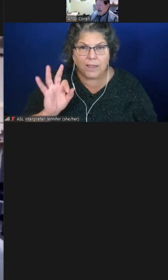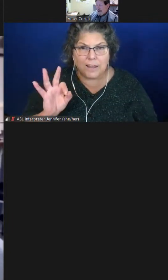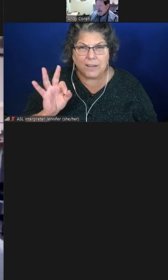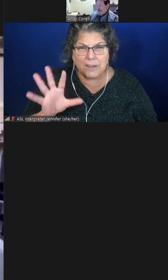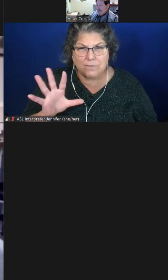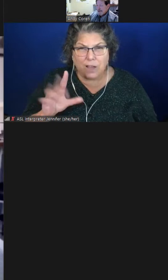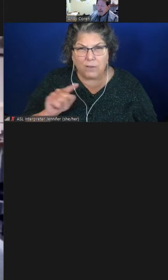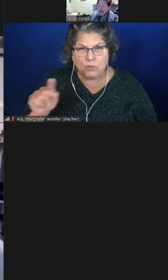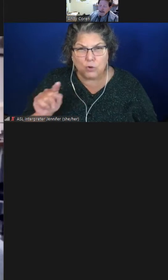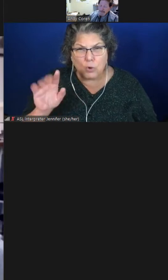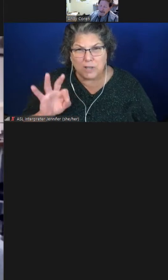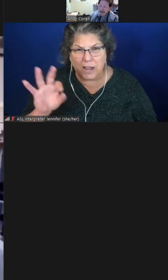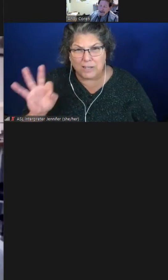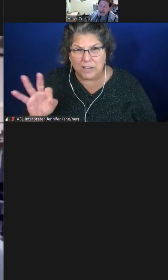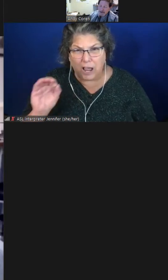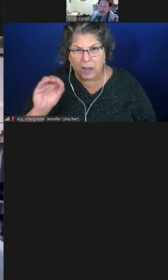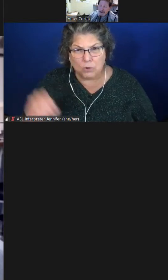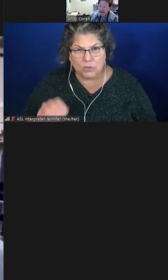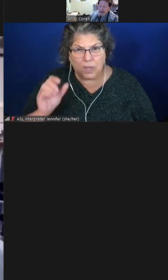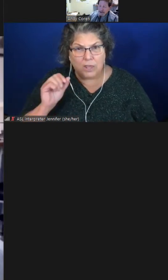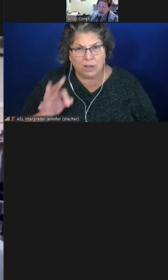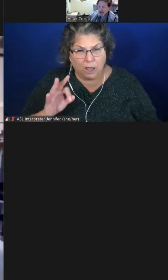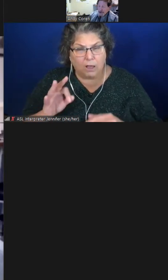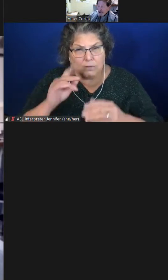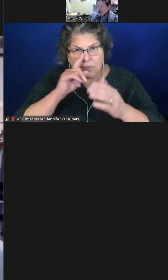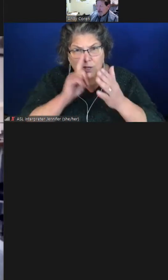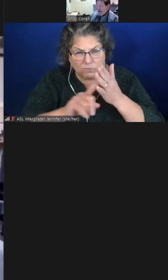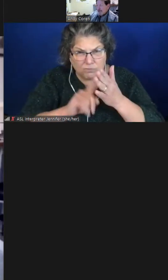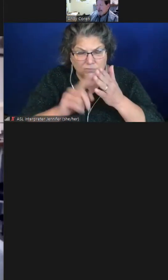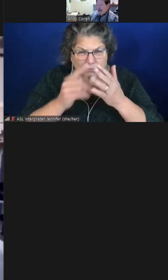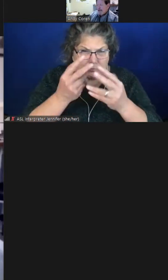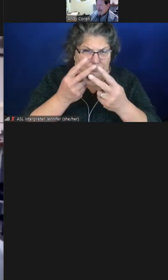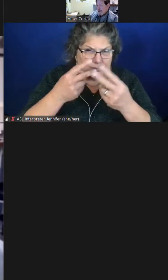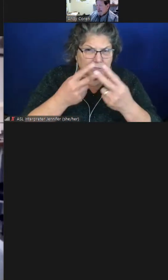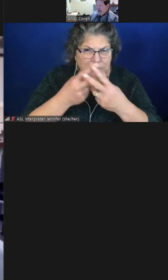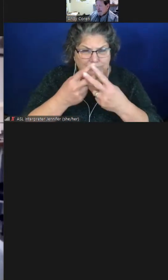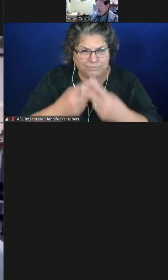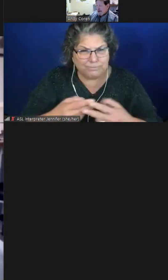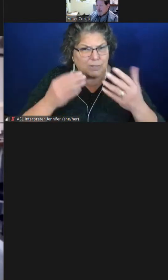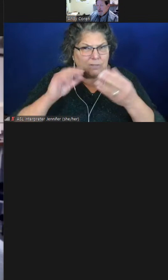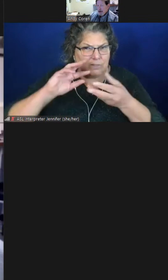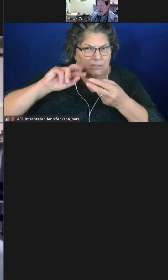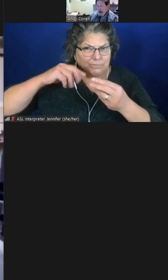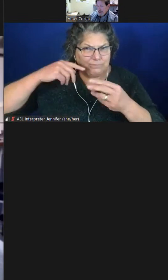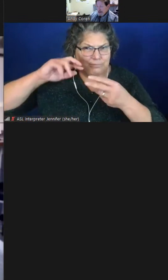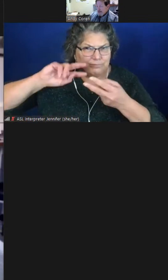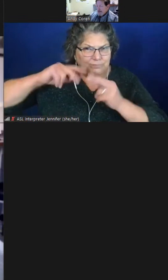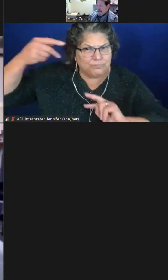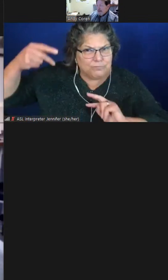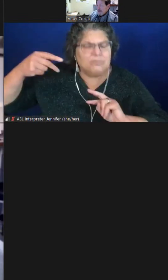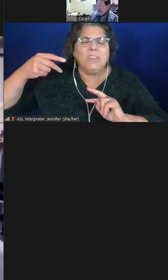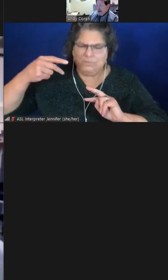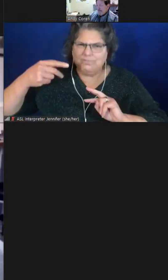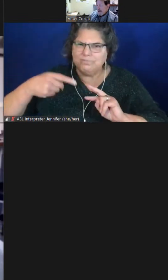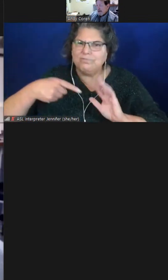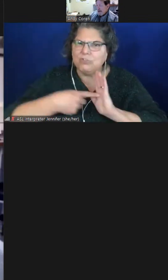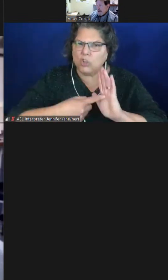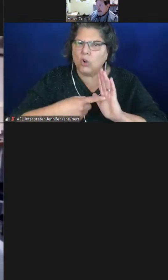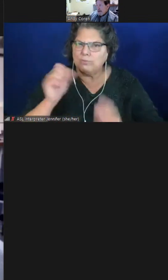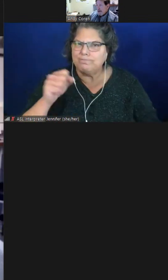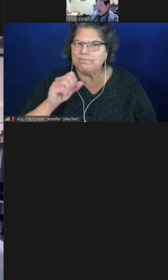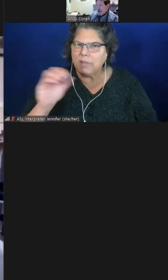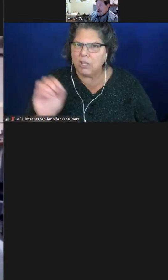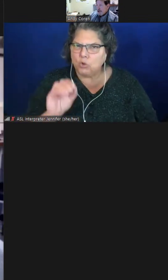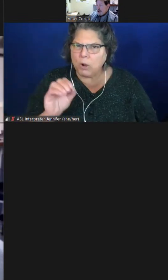to 99% of the sequencing that they're doing shows the Omicron variant. There have